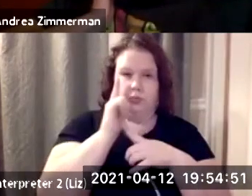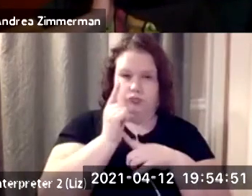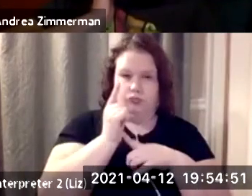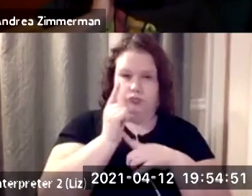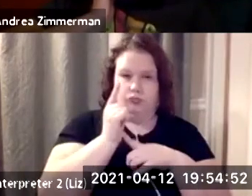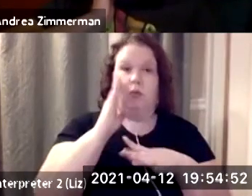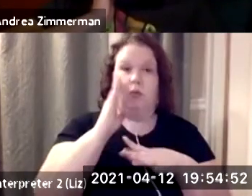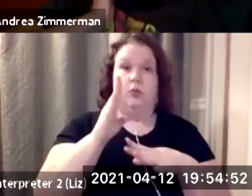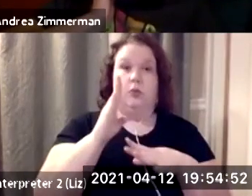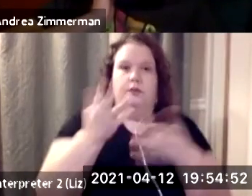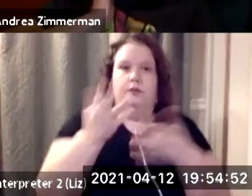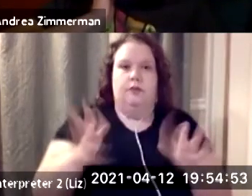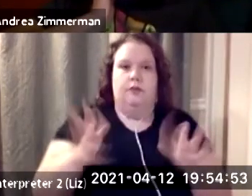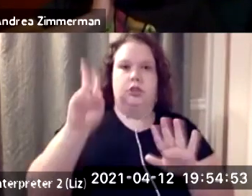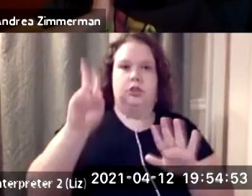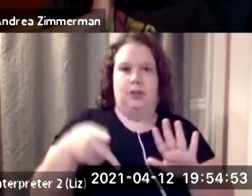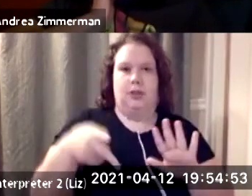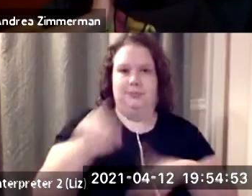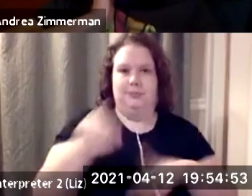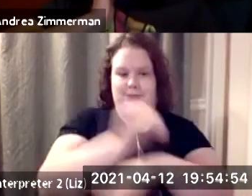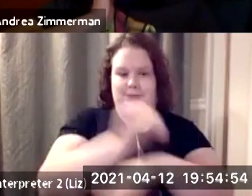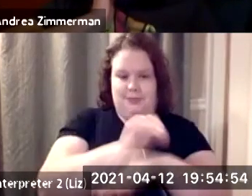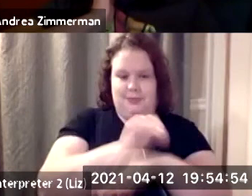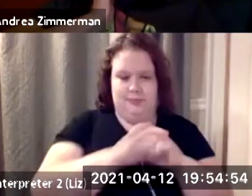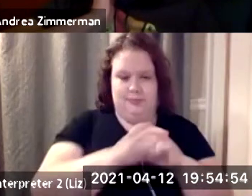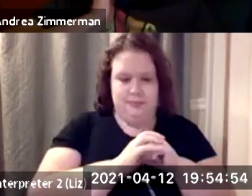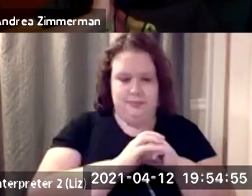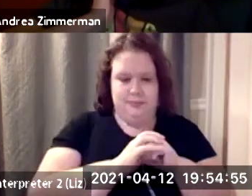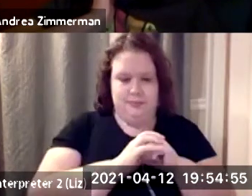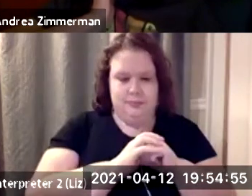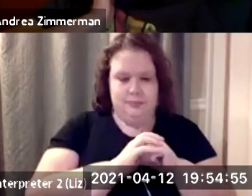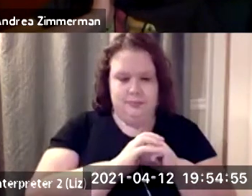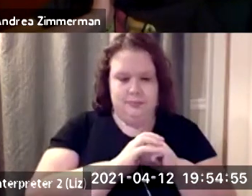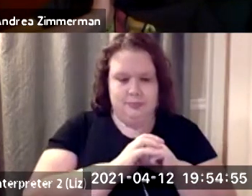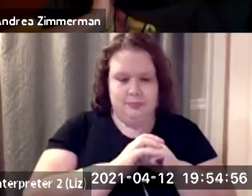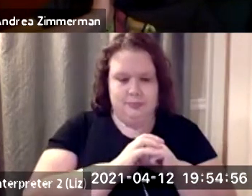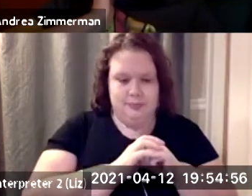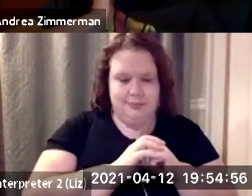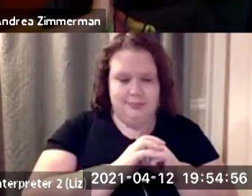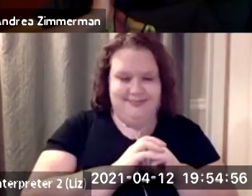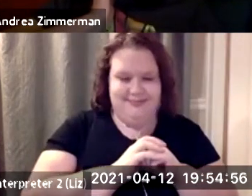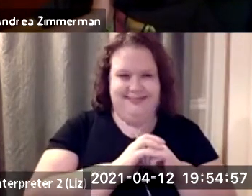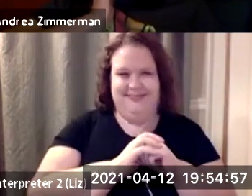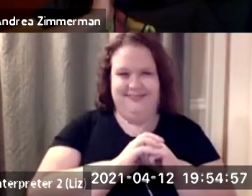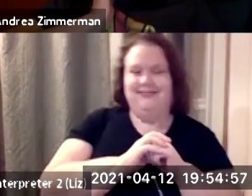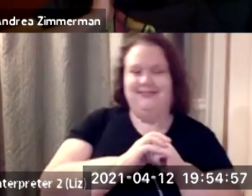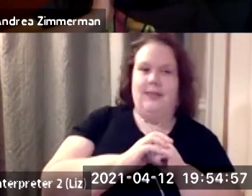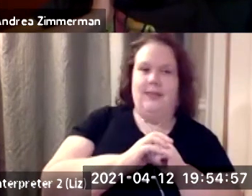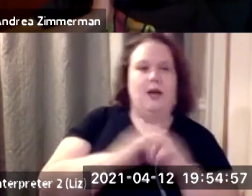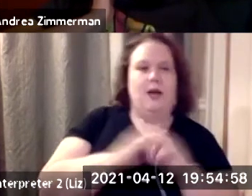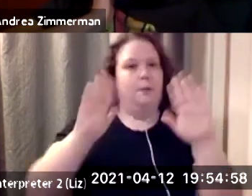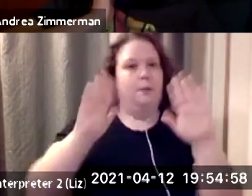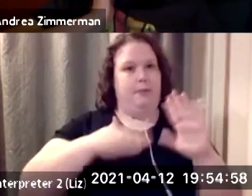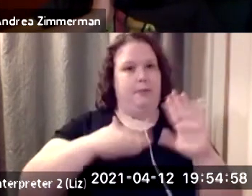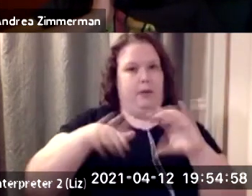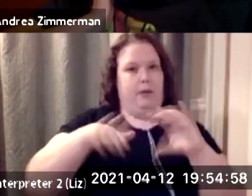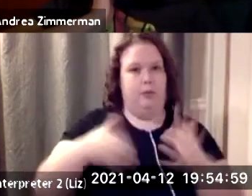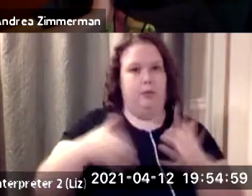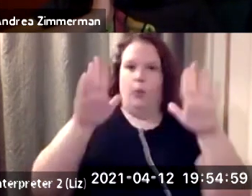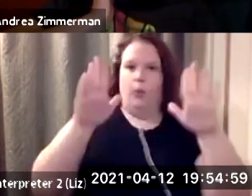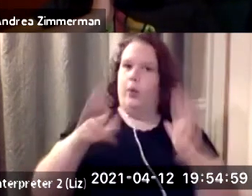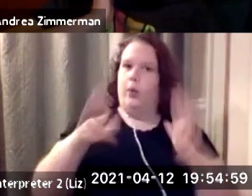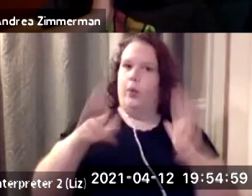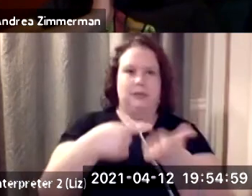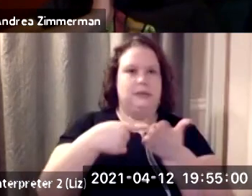Appreciate everybody. I know in our group, we had really great discussion and, you know, talked about the opportunities and challenges that this